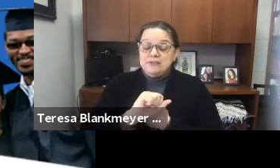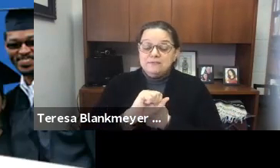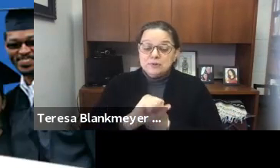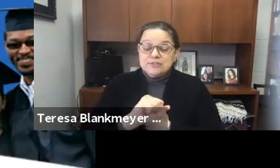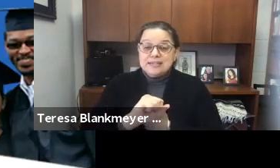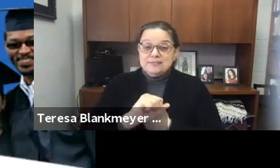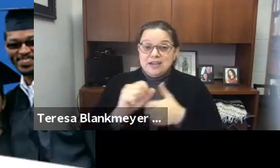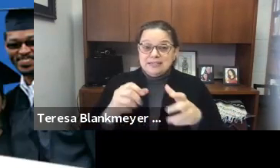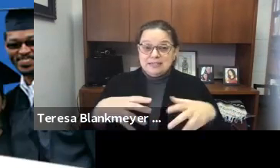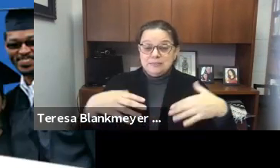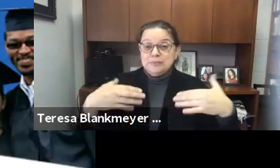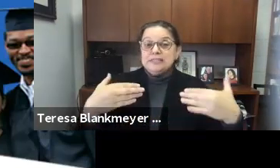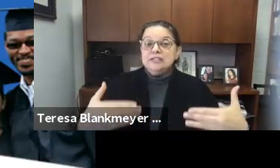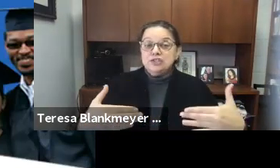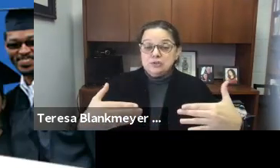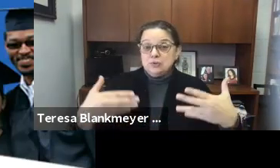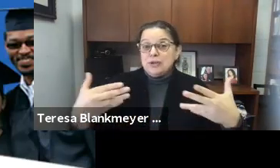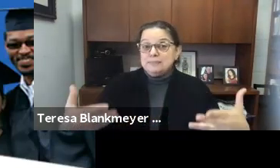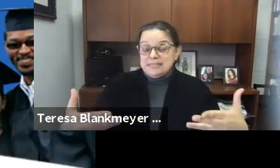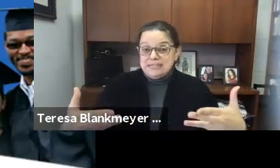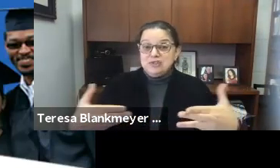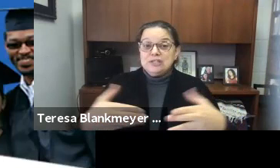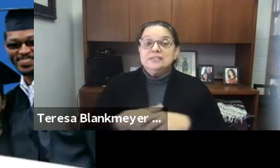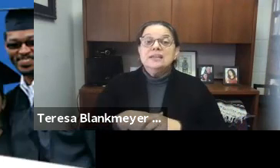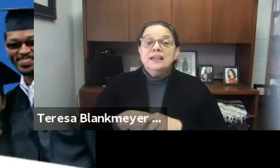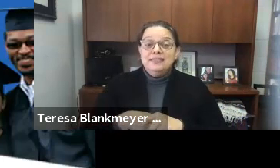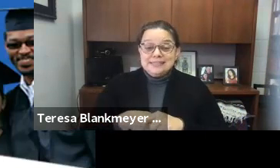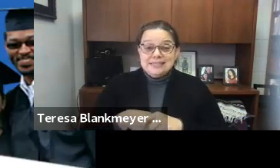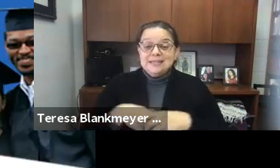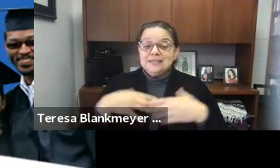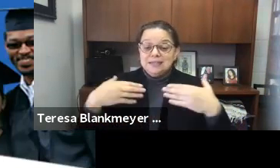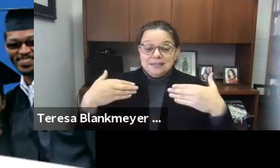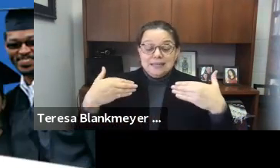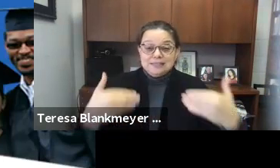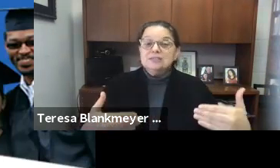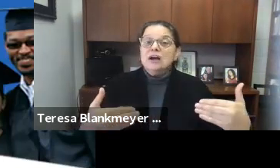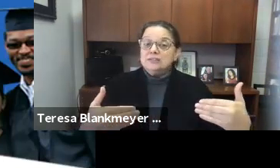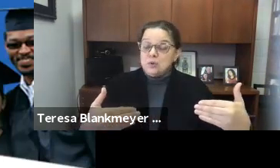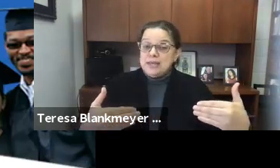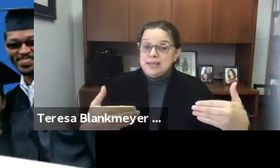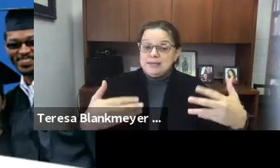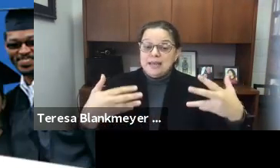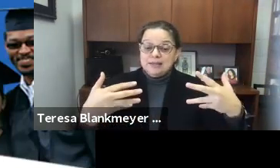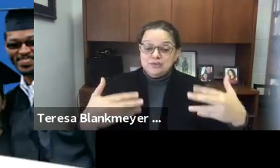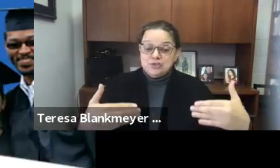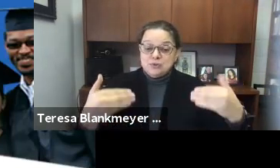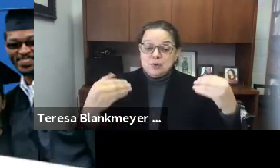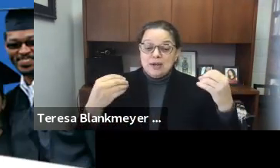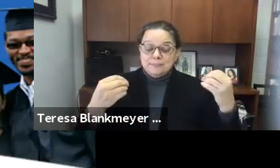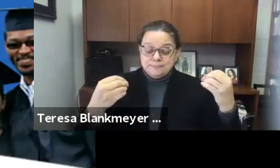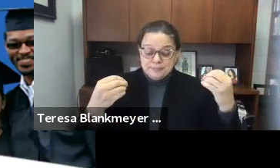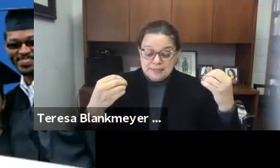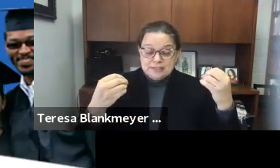where the first set of guidelines was issued, or recommendations that said, let's not go ahead and